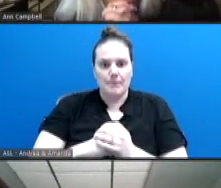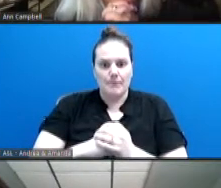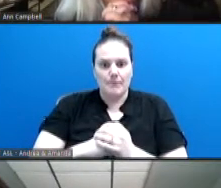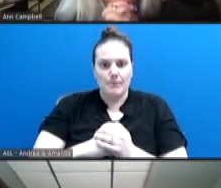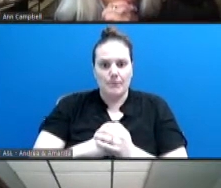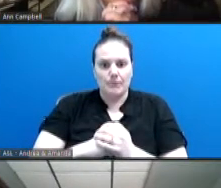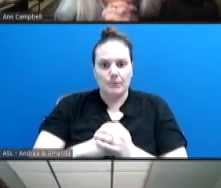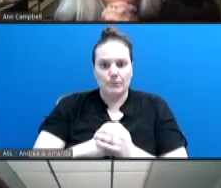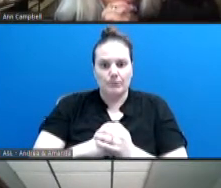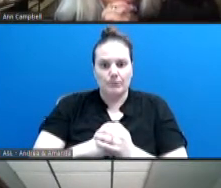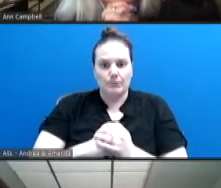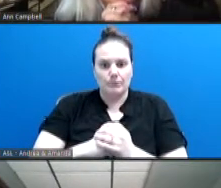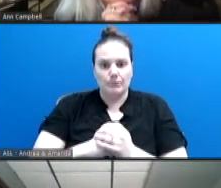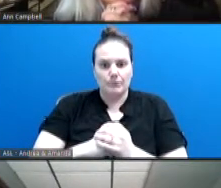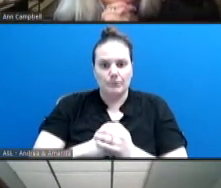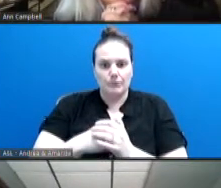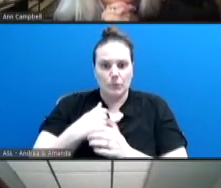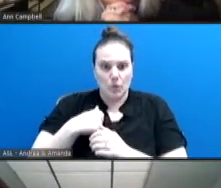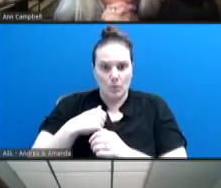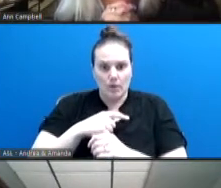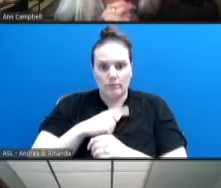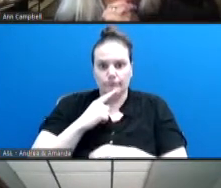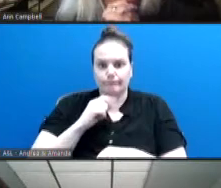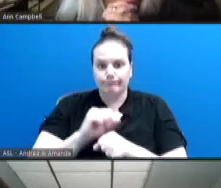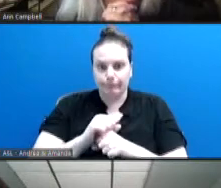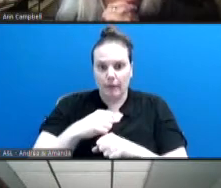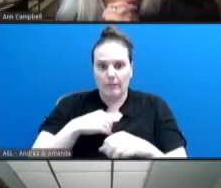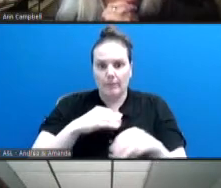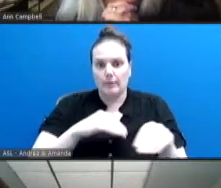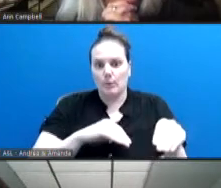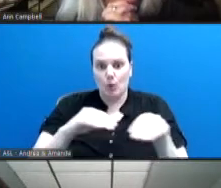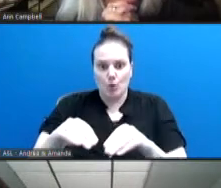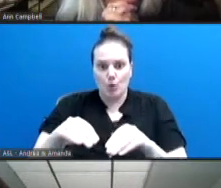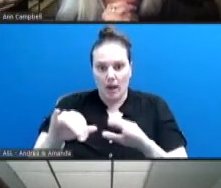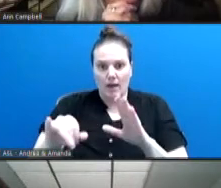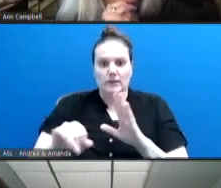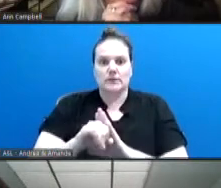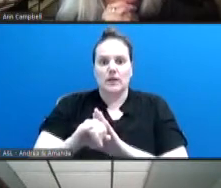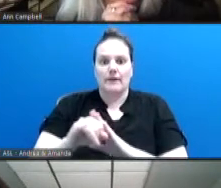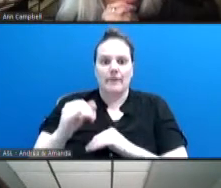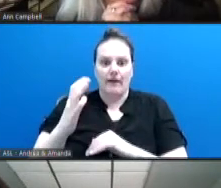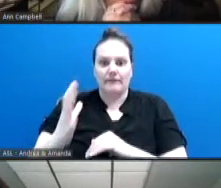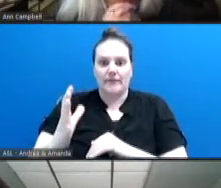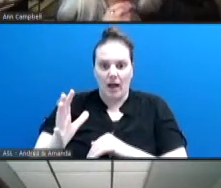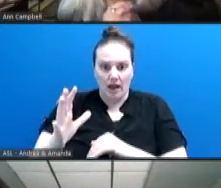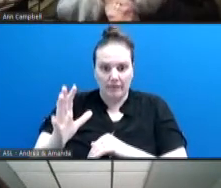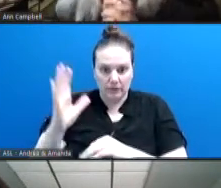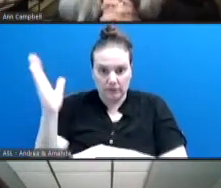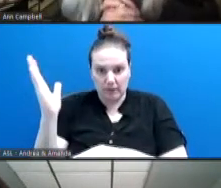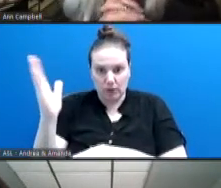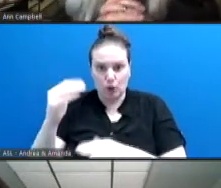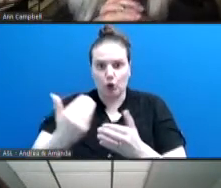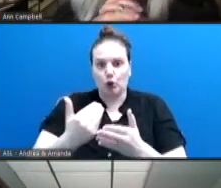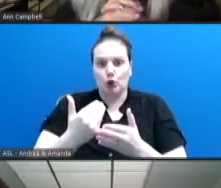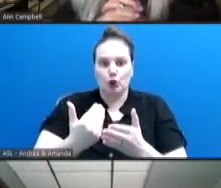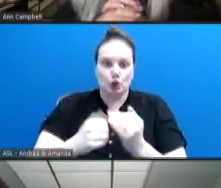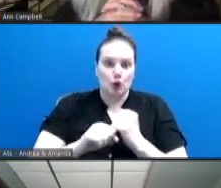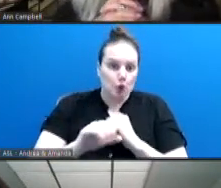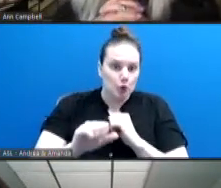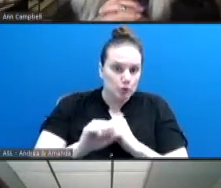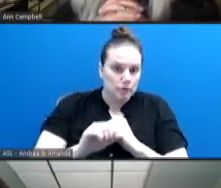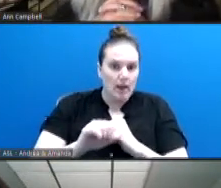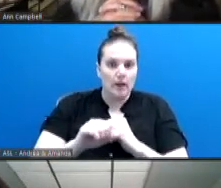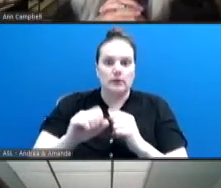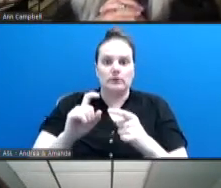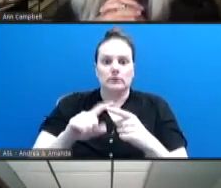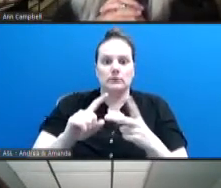We definitely have been on the move. We've identified 5 speakers. We have a new flyer. We don't